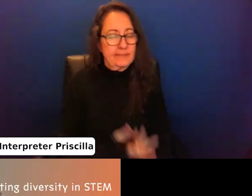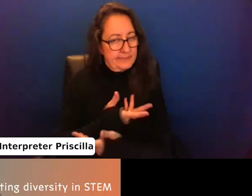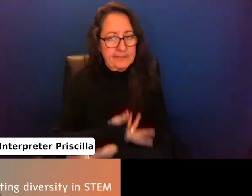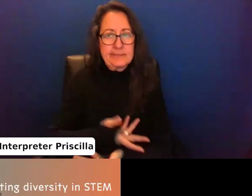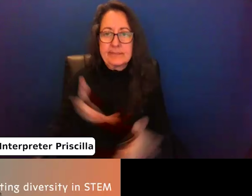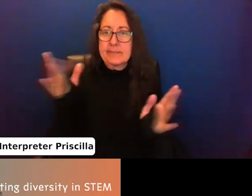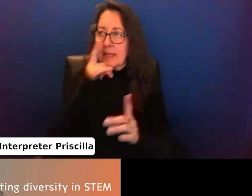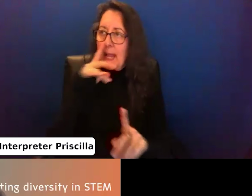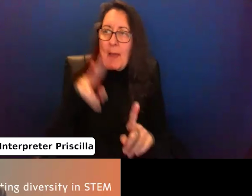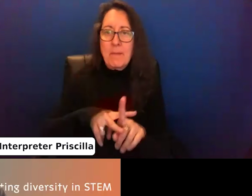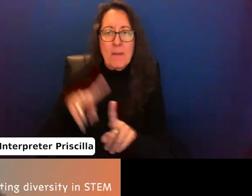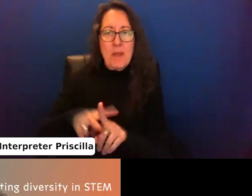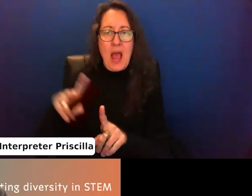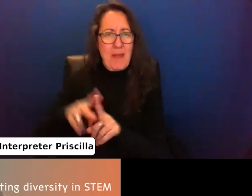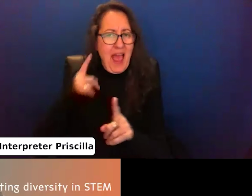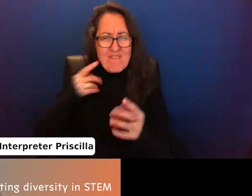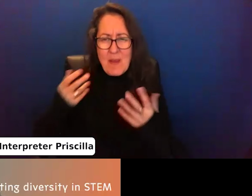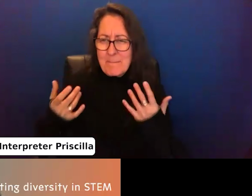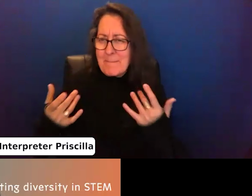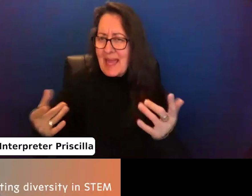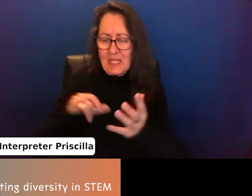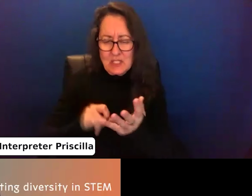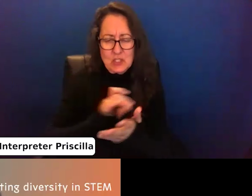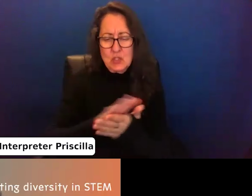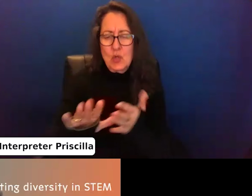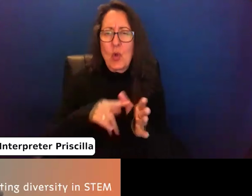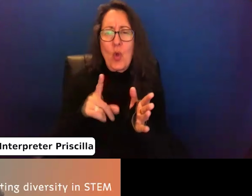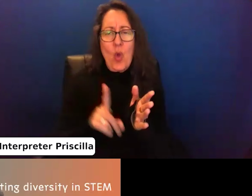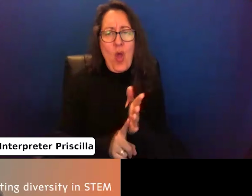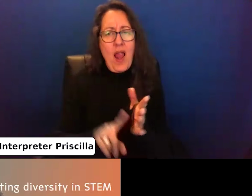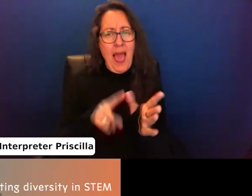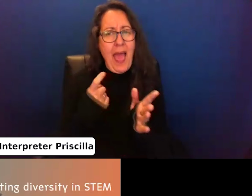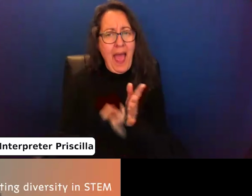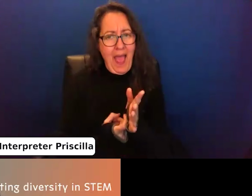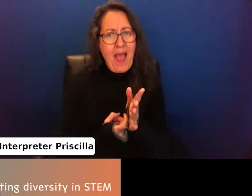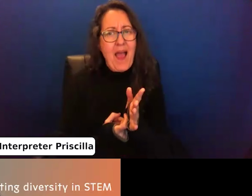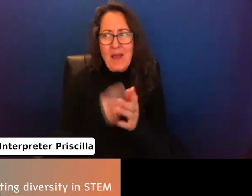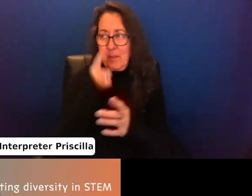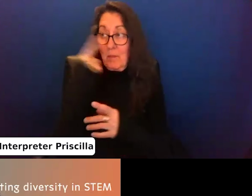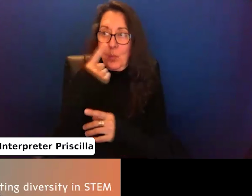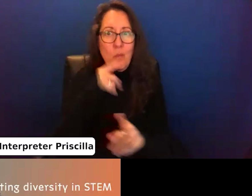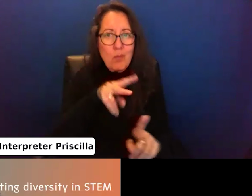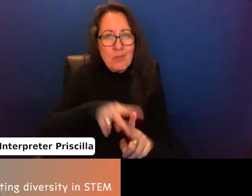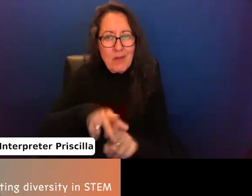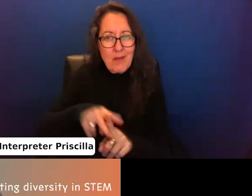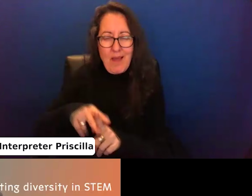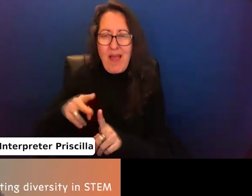have many scholars that range in age.